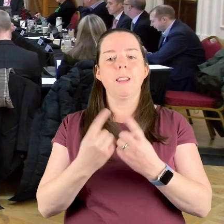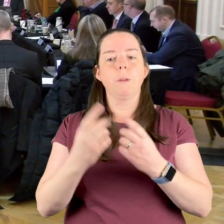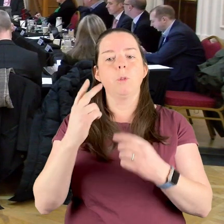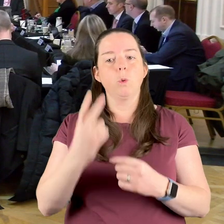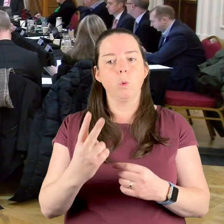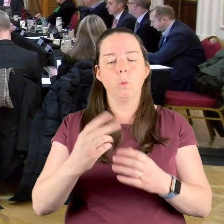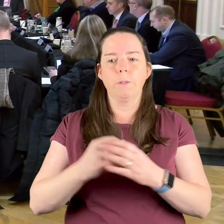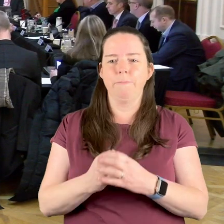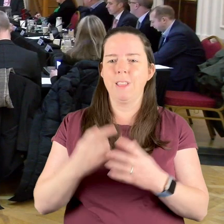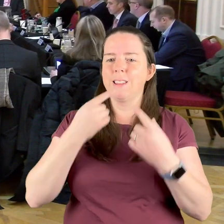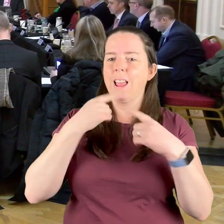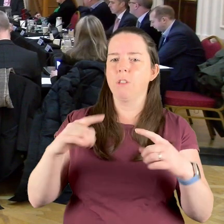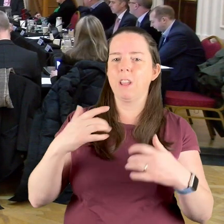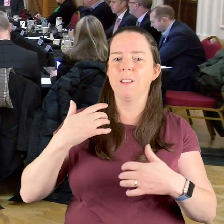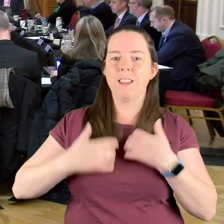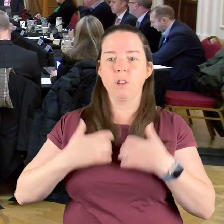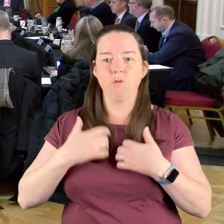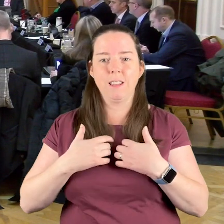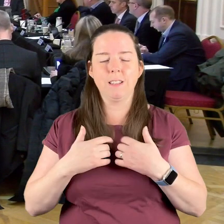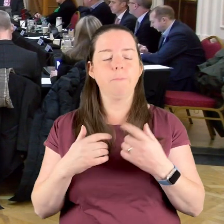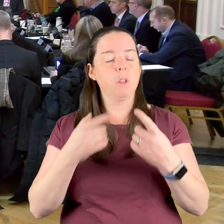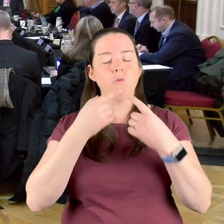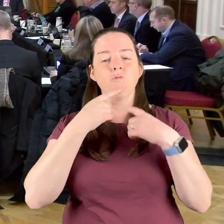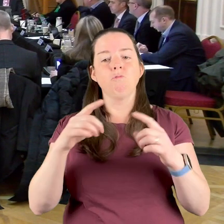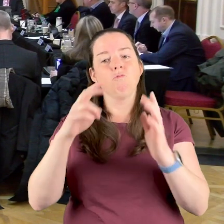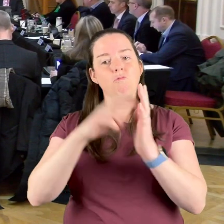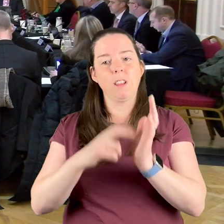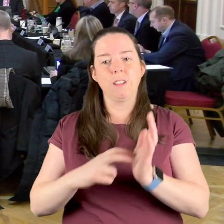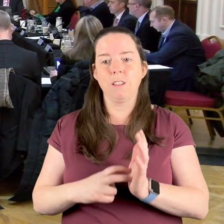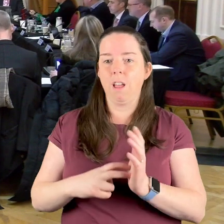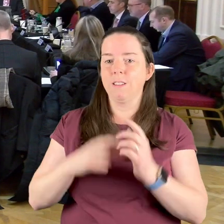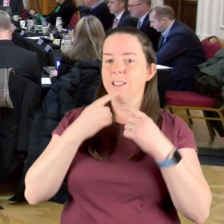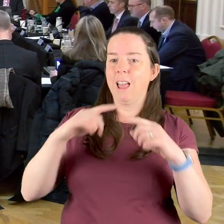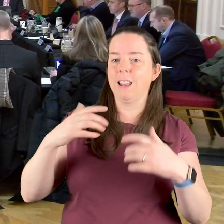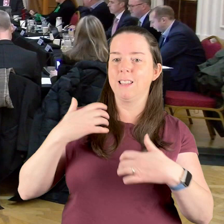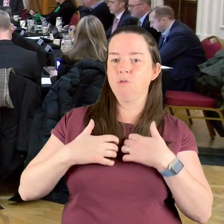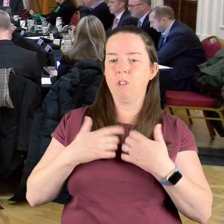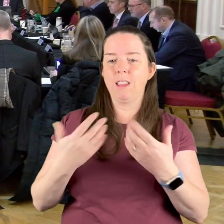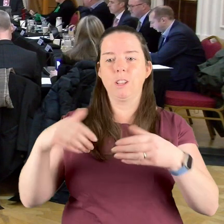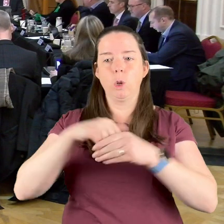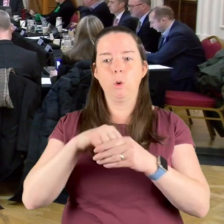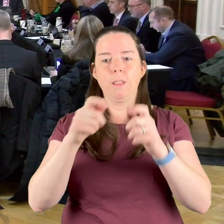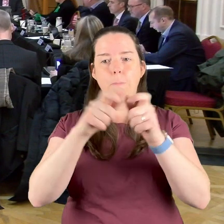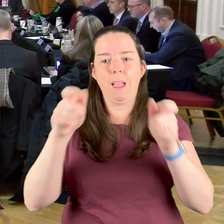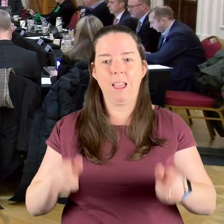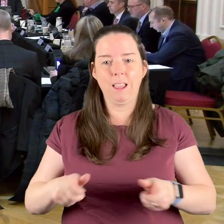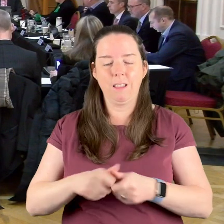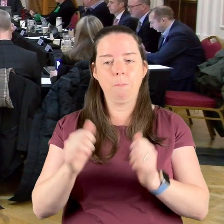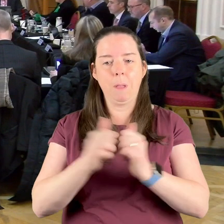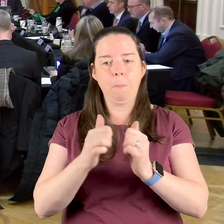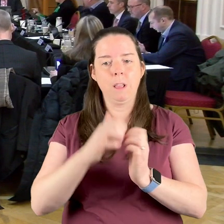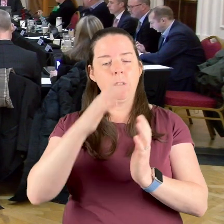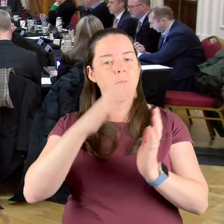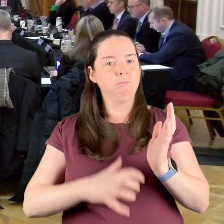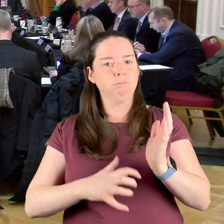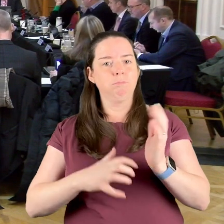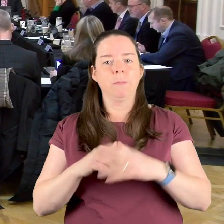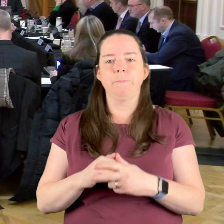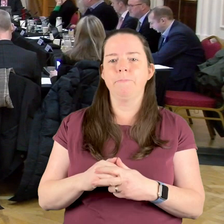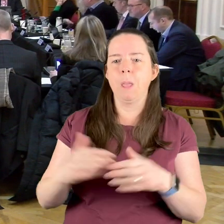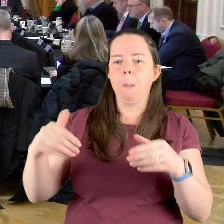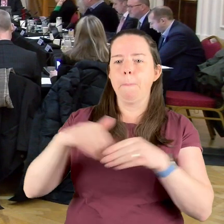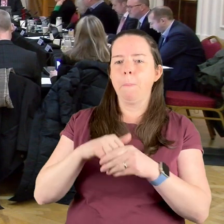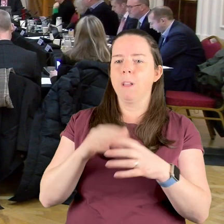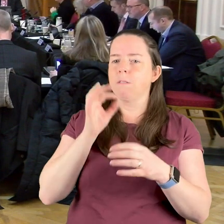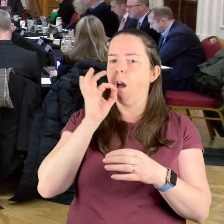Moving on to item two, Declaration of Interest. A register of declared interest is included in the pack of the